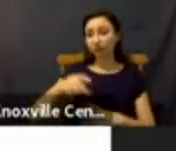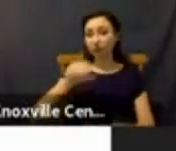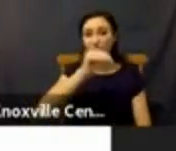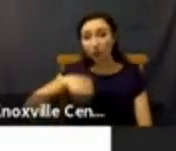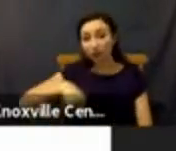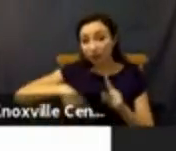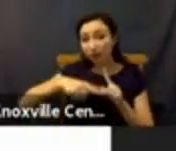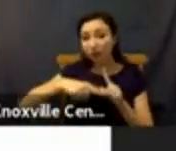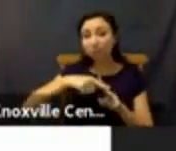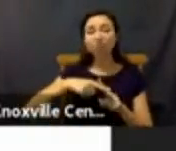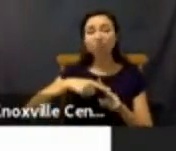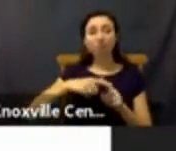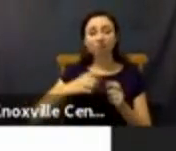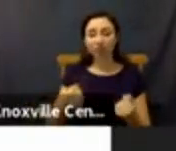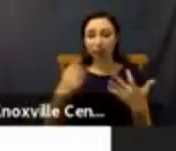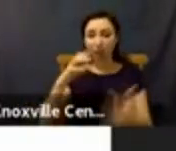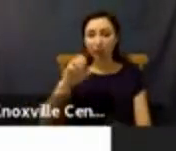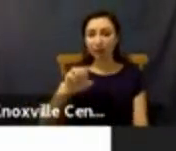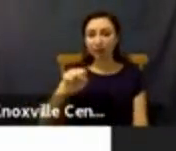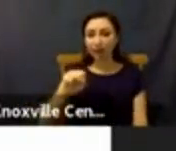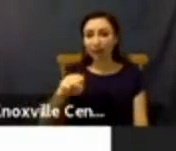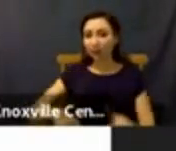per 100,000.